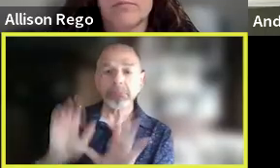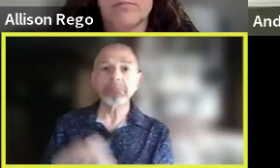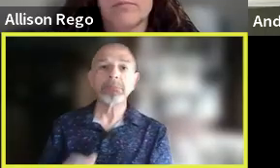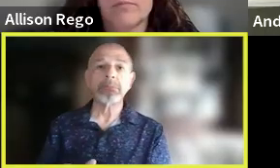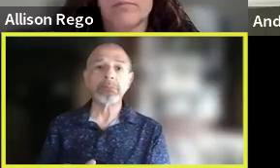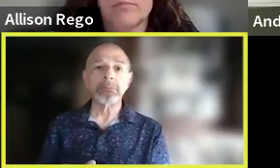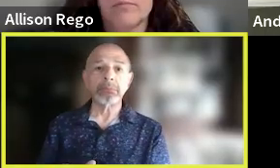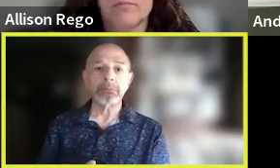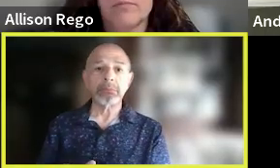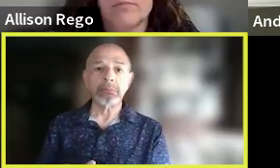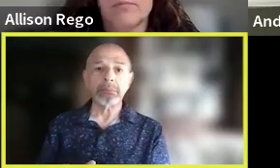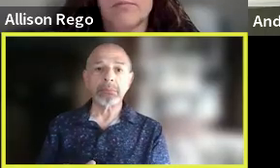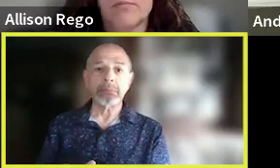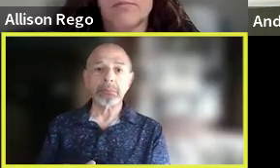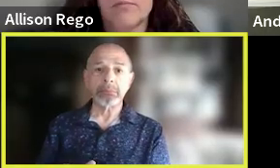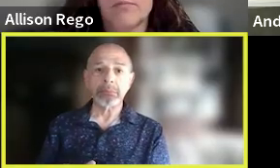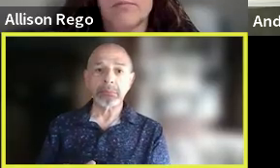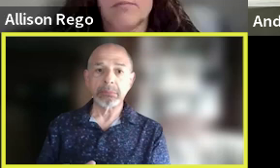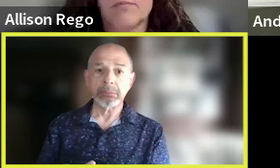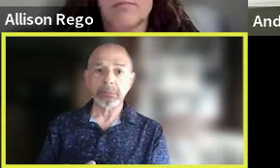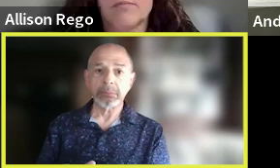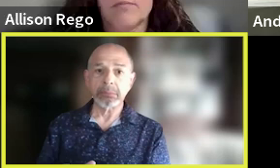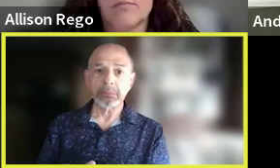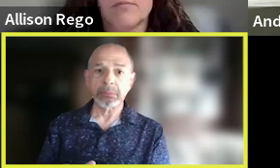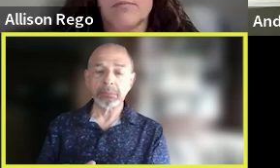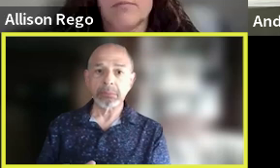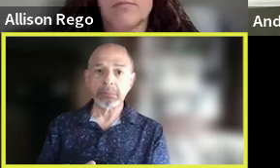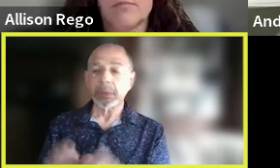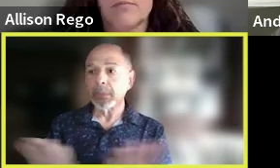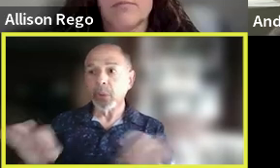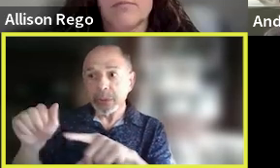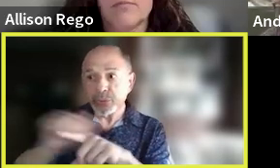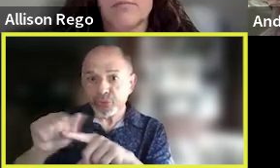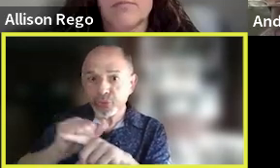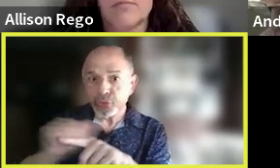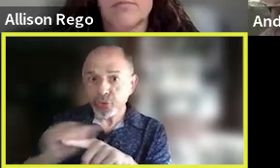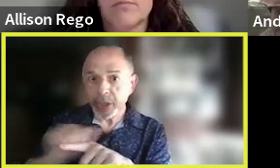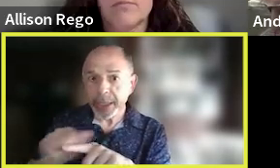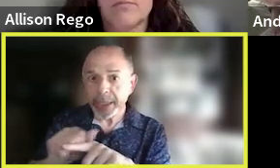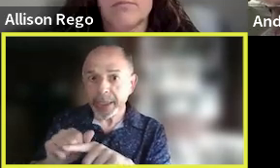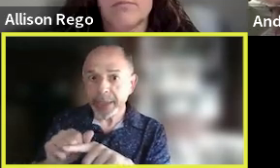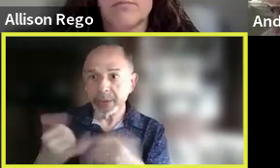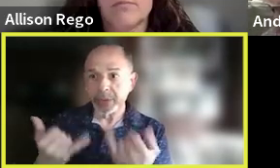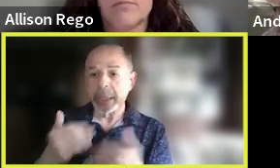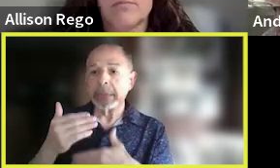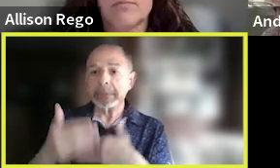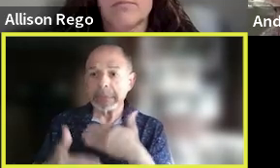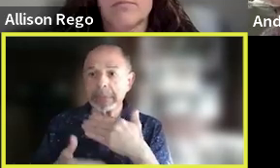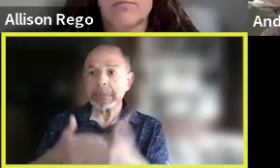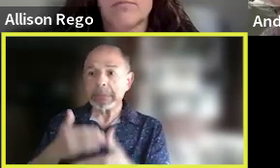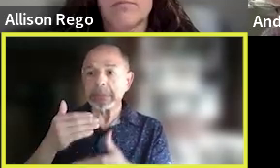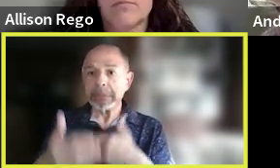has done the training for peer mentoring, and so we are in the process of still trying to figure it